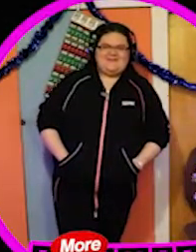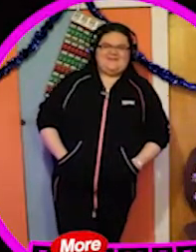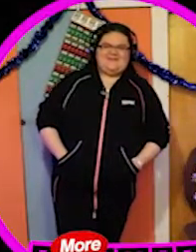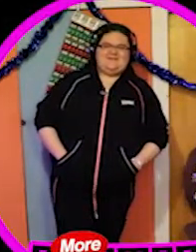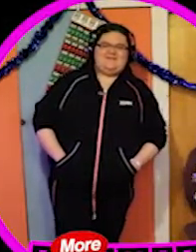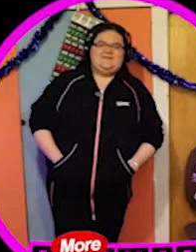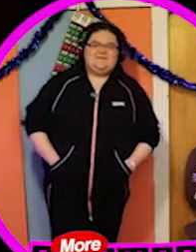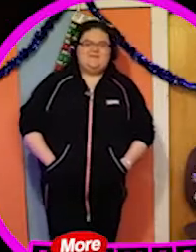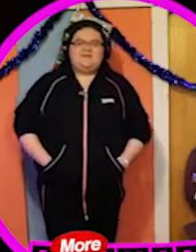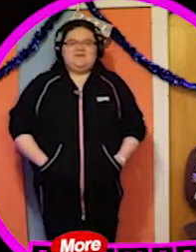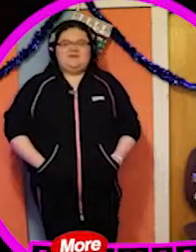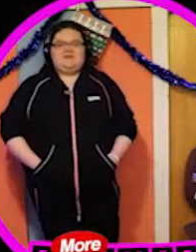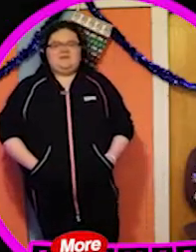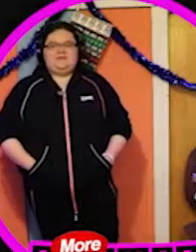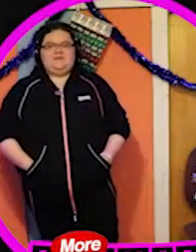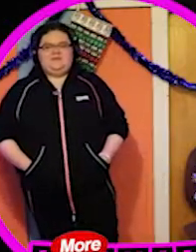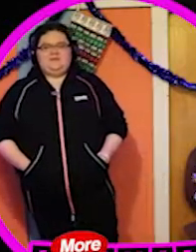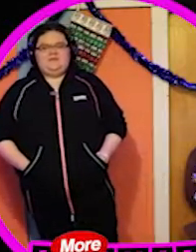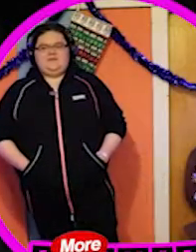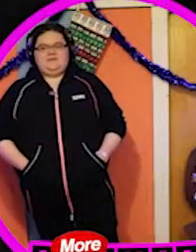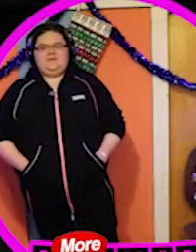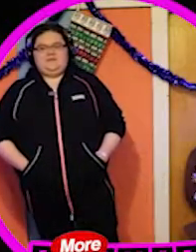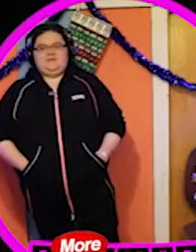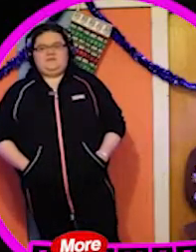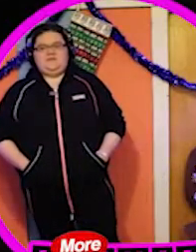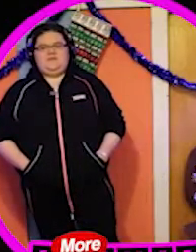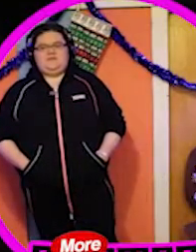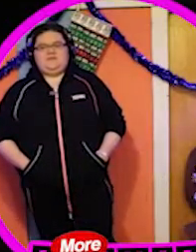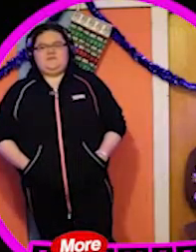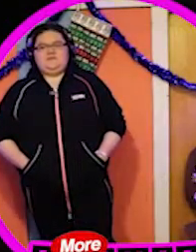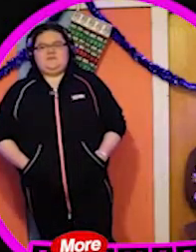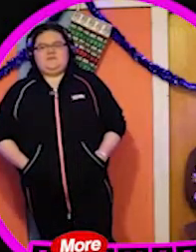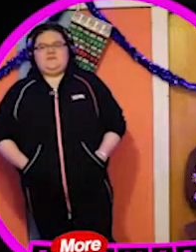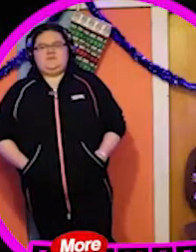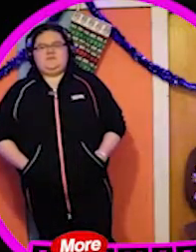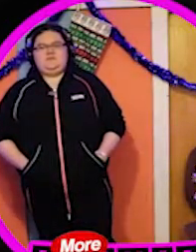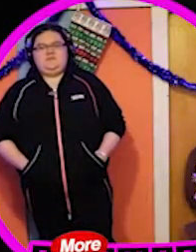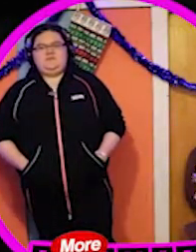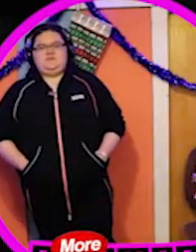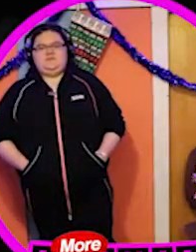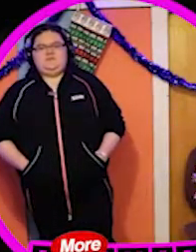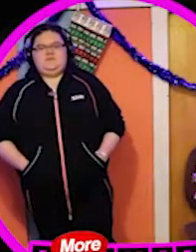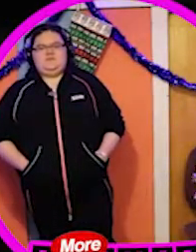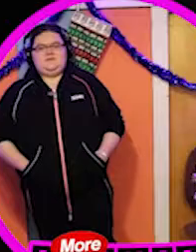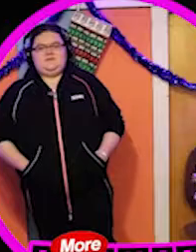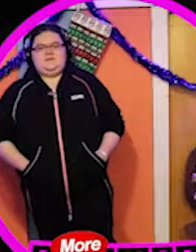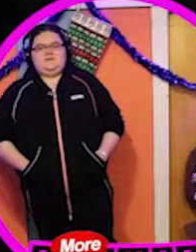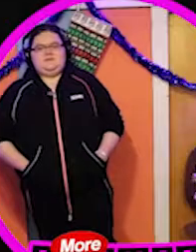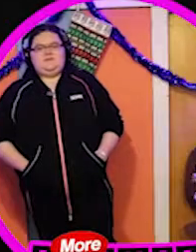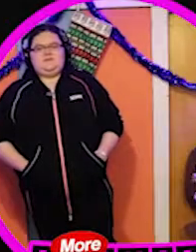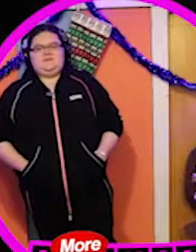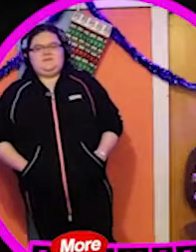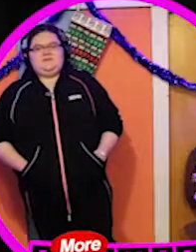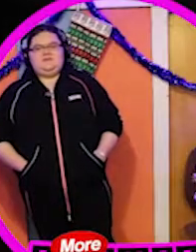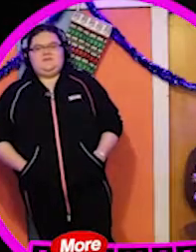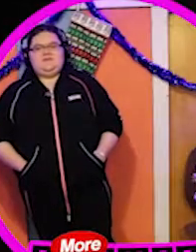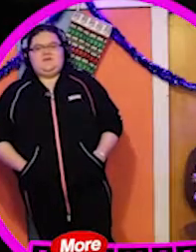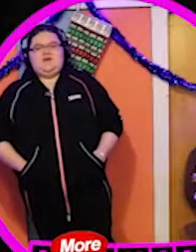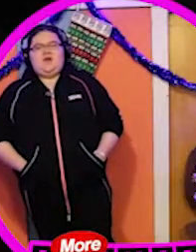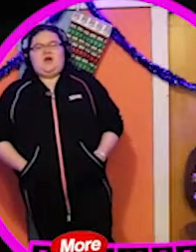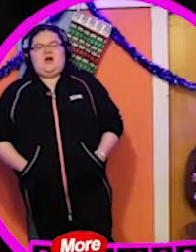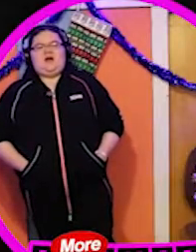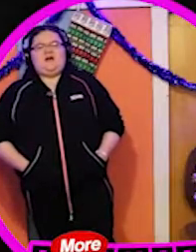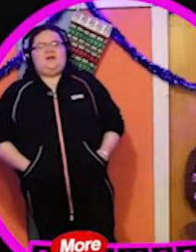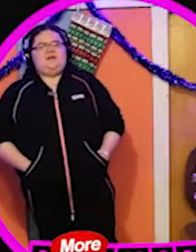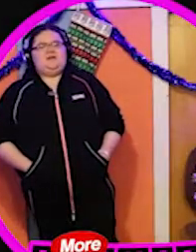Deflect is on the floor with a knife. Bro, there's a gun. Stay away, Deflect, you sick. I got no ammo, bro. What are you doing? Get away from me. Is it a one bang with the samurai sword